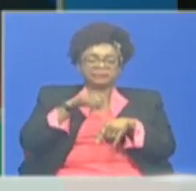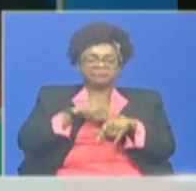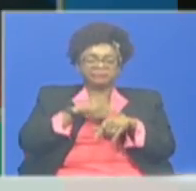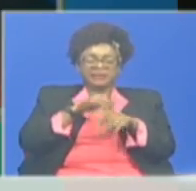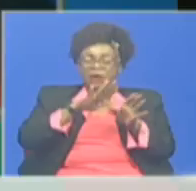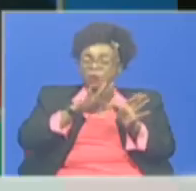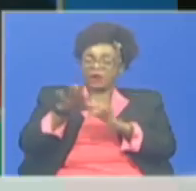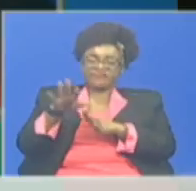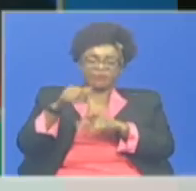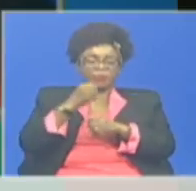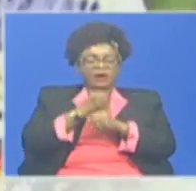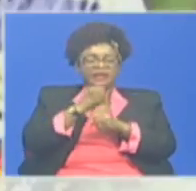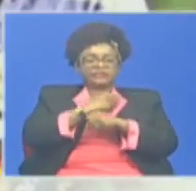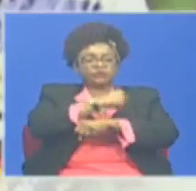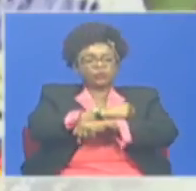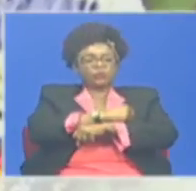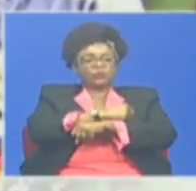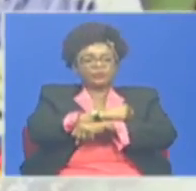and school.